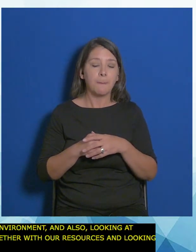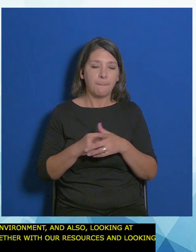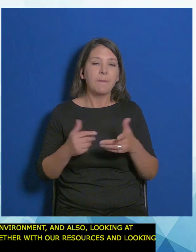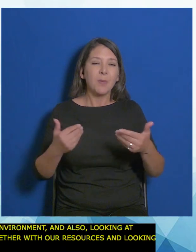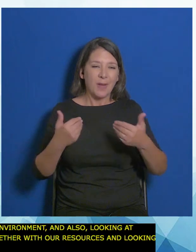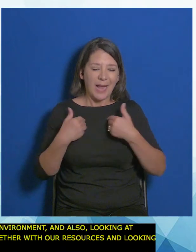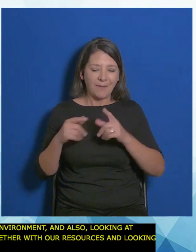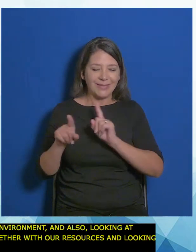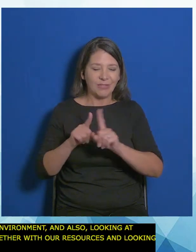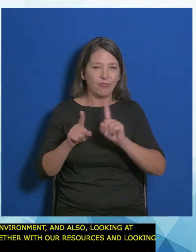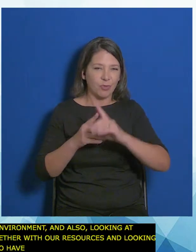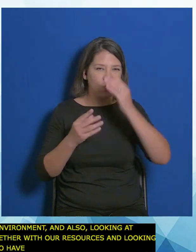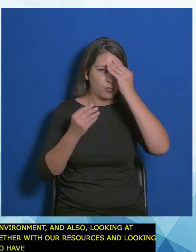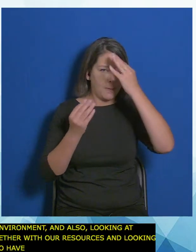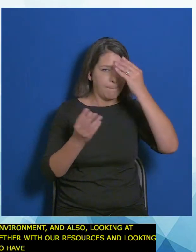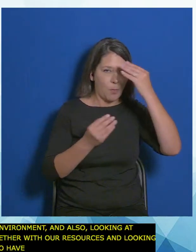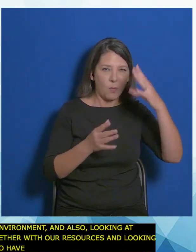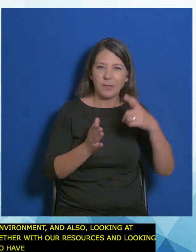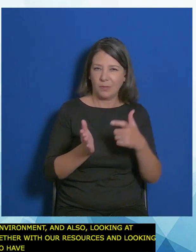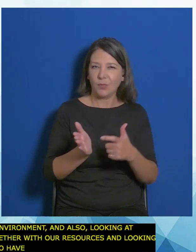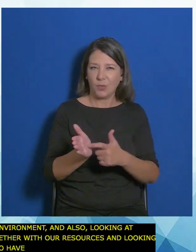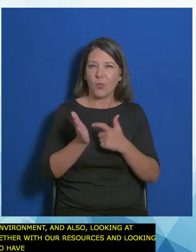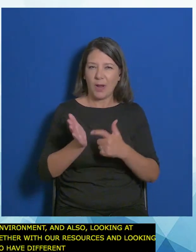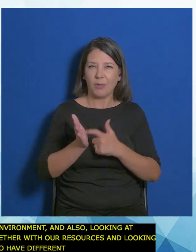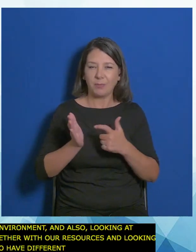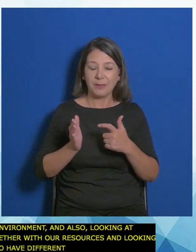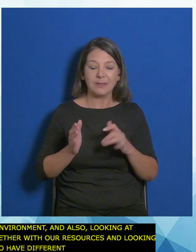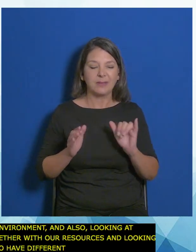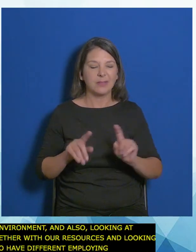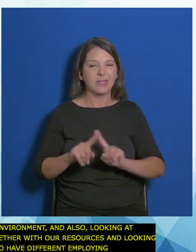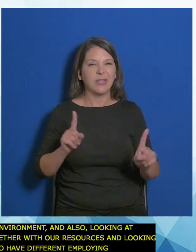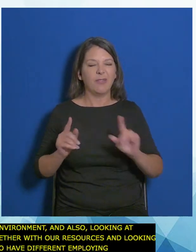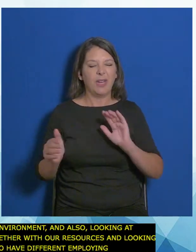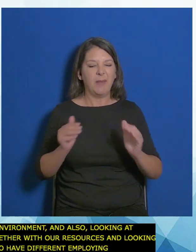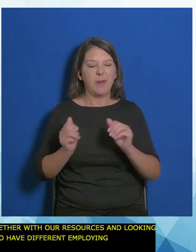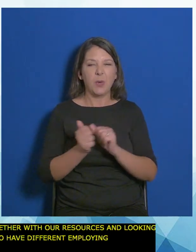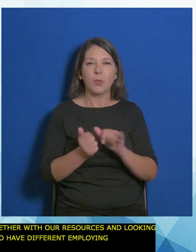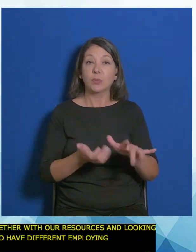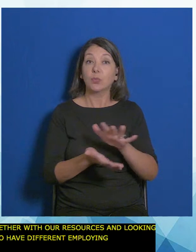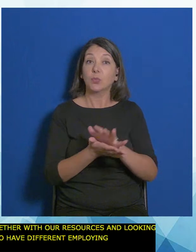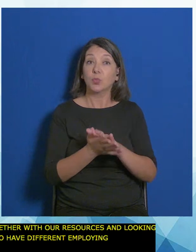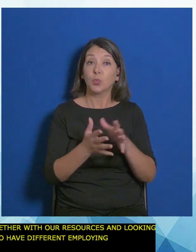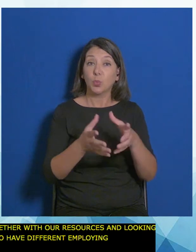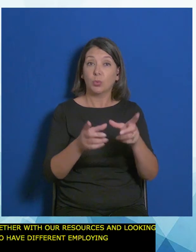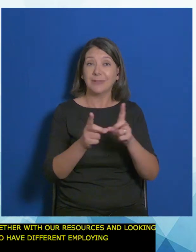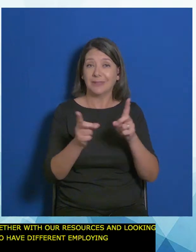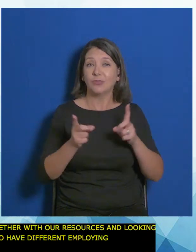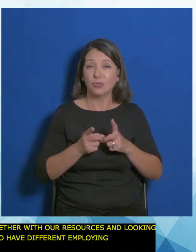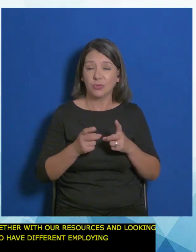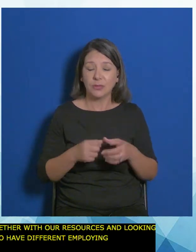reporting requirements, different than how our school districts do. So